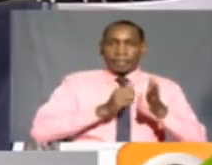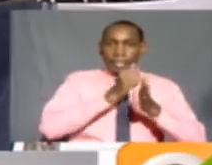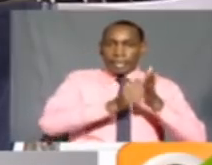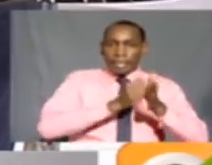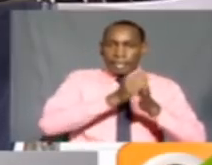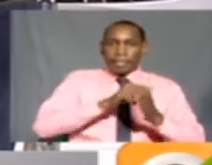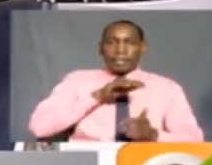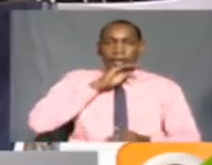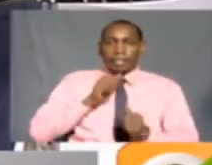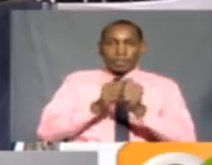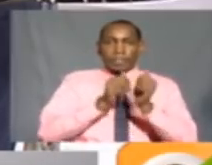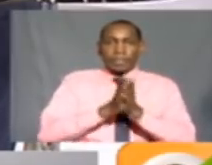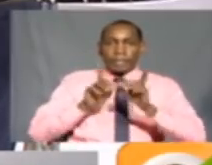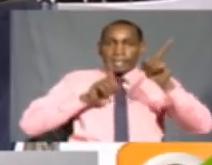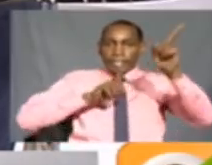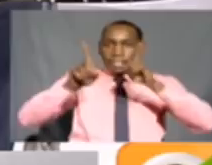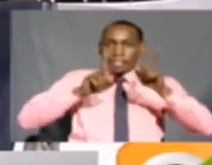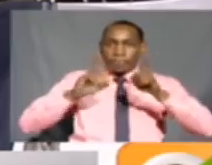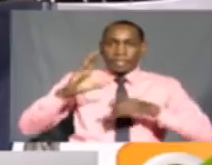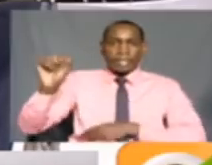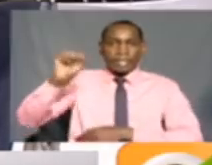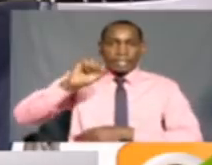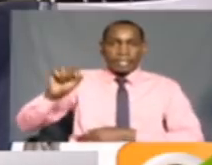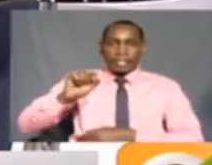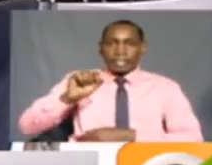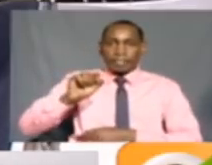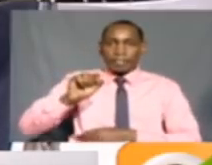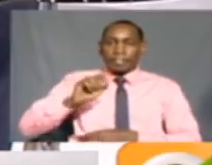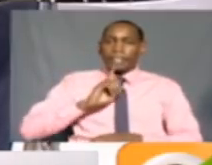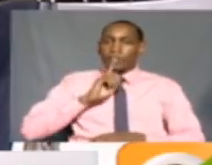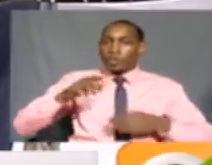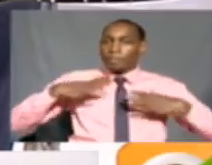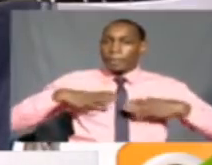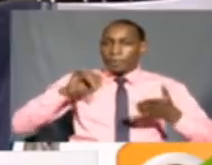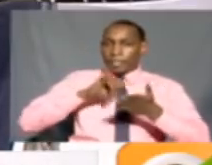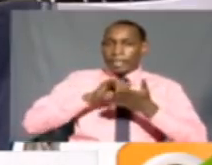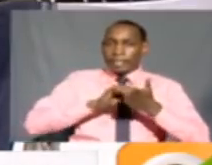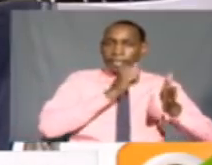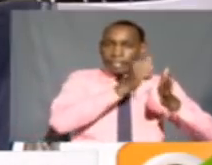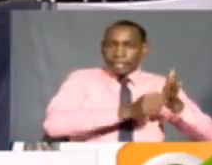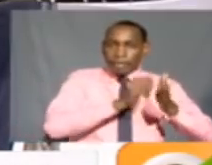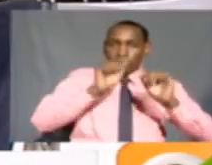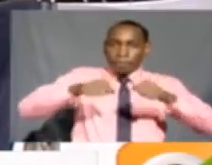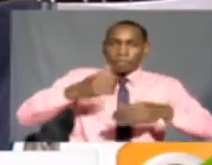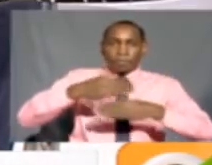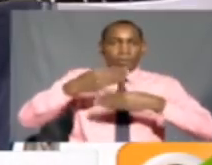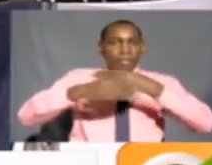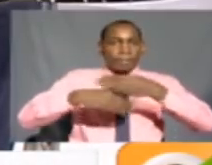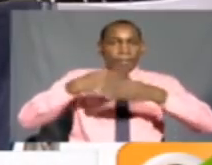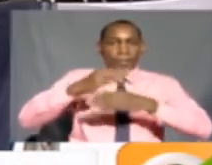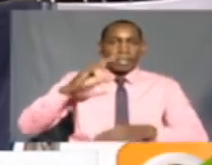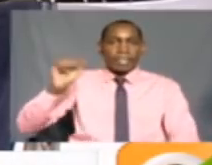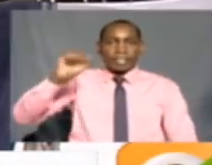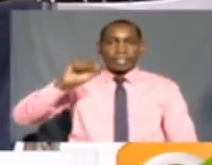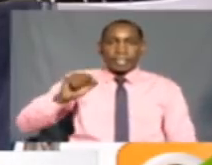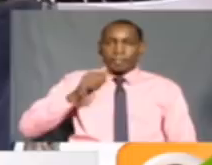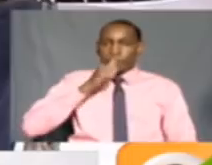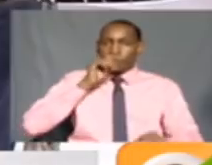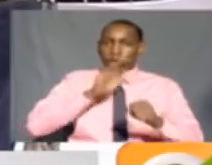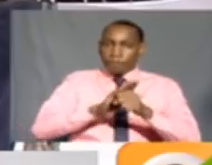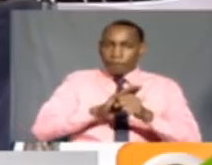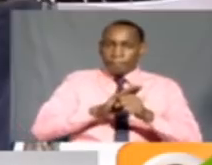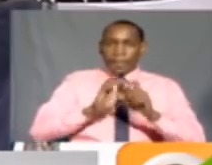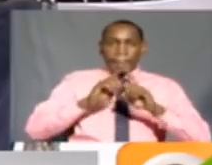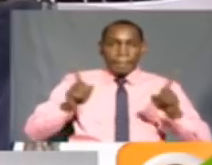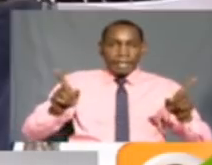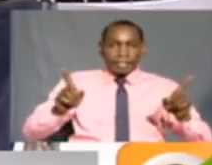was accompanied by Transport CS James Macharia, told the supporters there that the line would still be built after all. The CS confirmed the pledge but